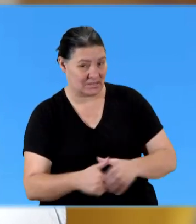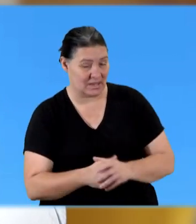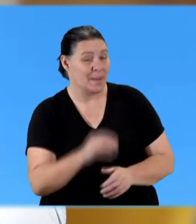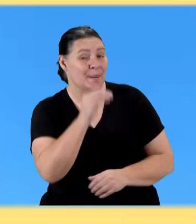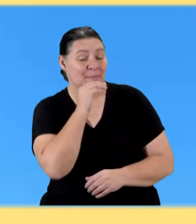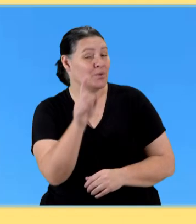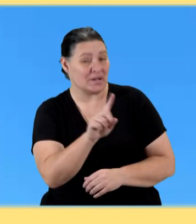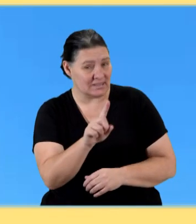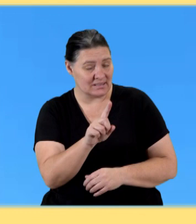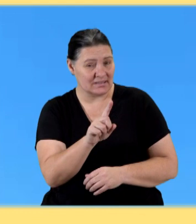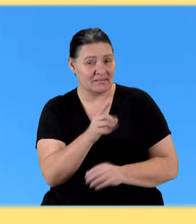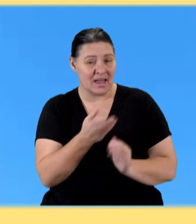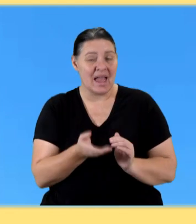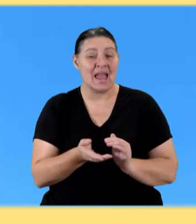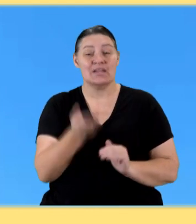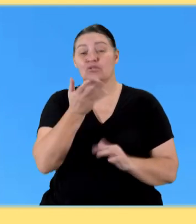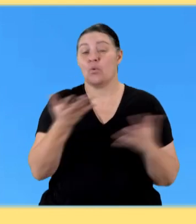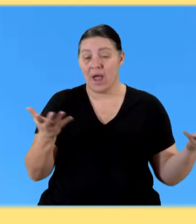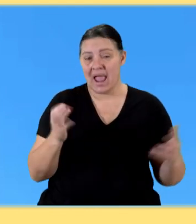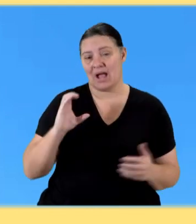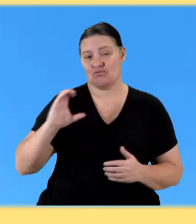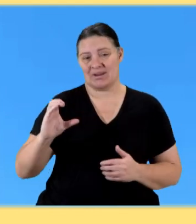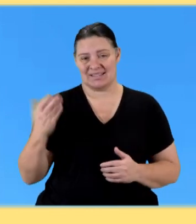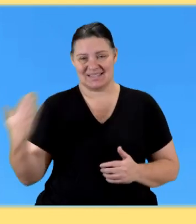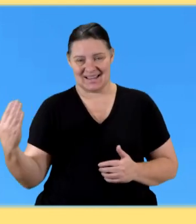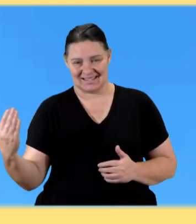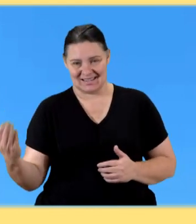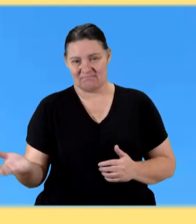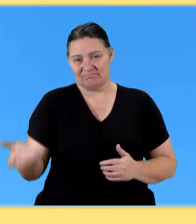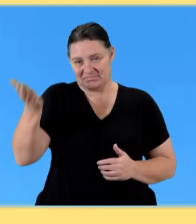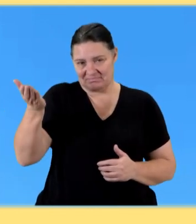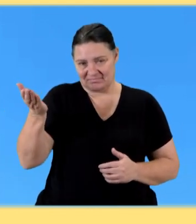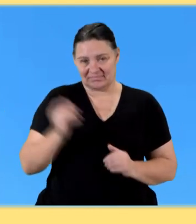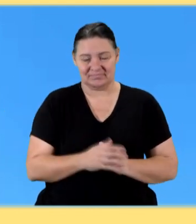account. That means it will increase on the credit side.